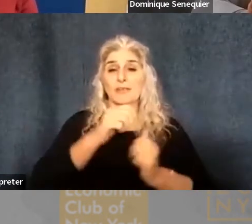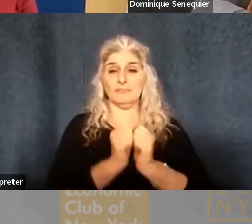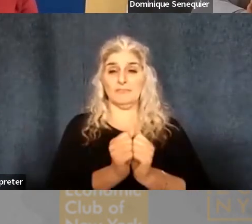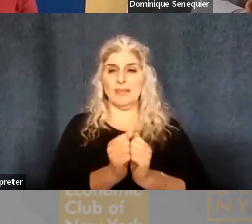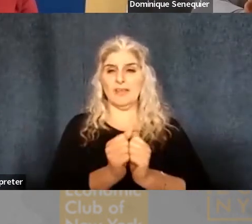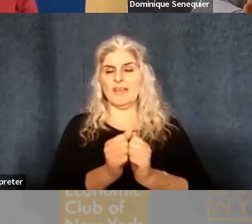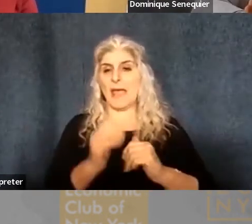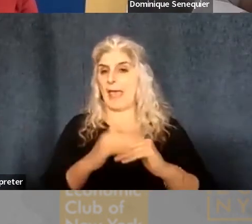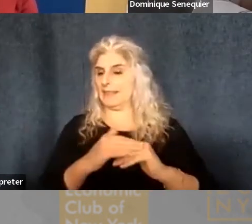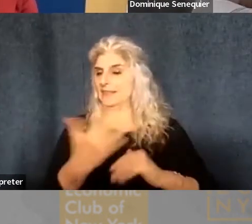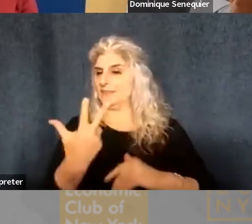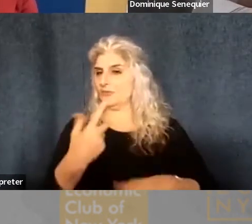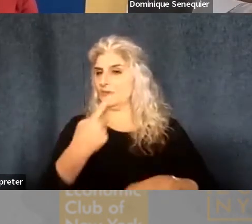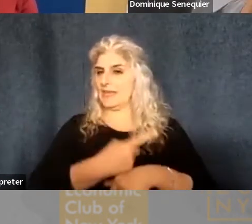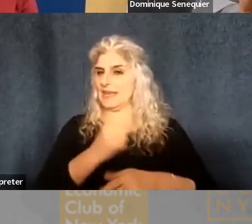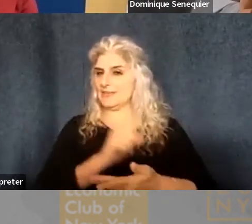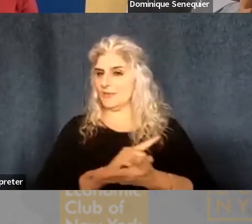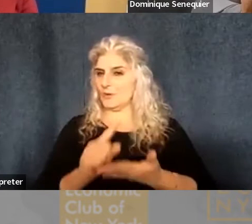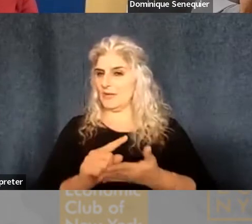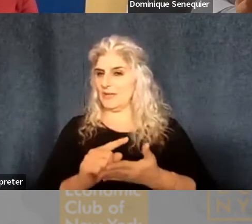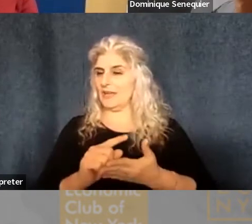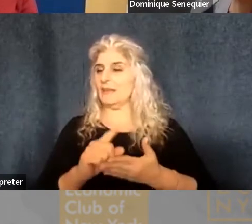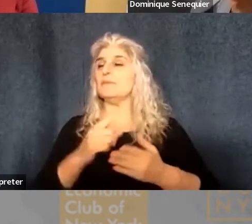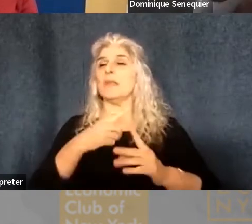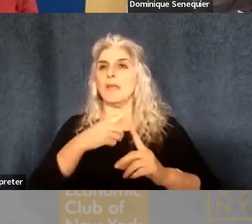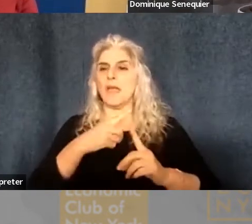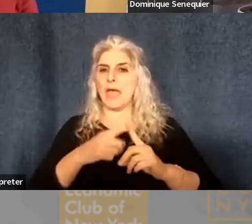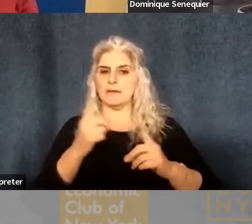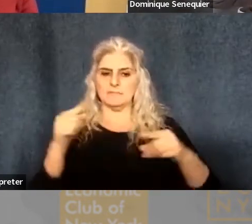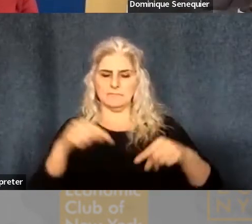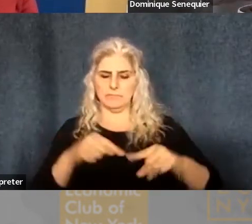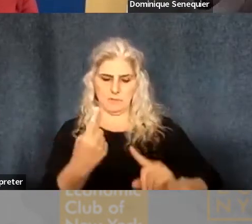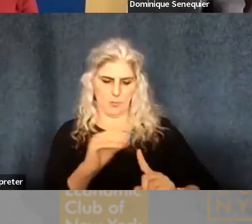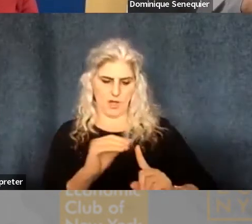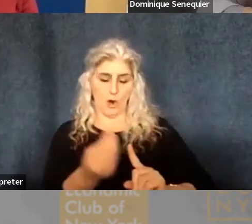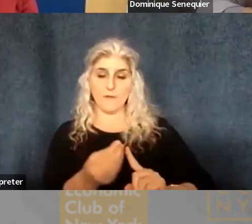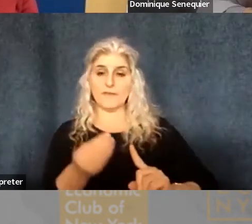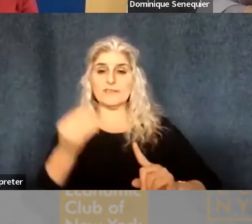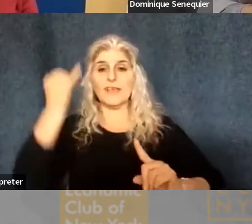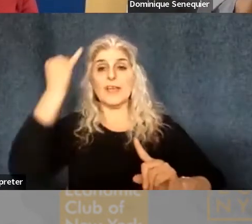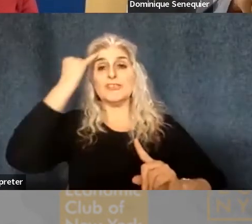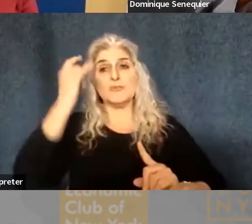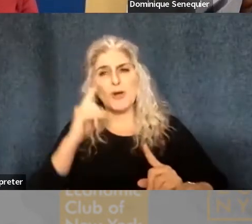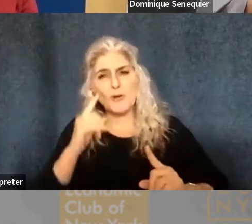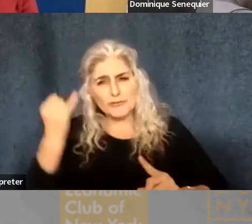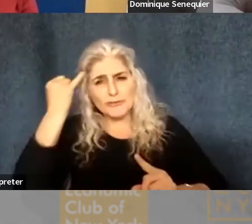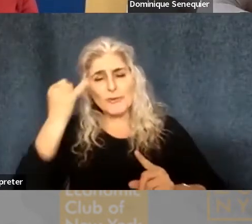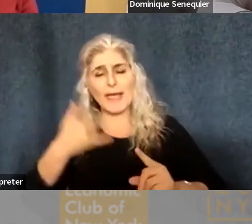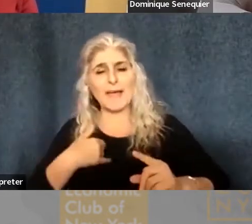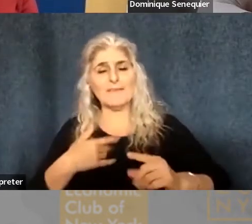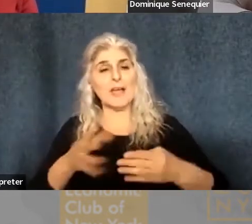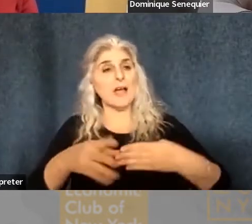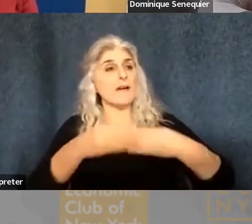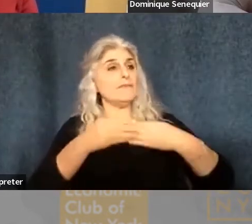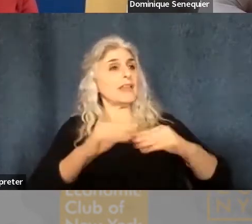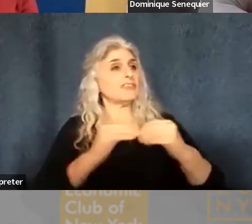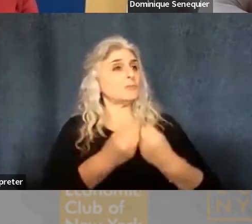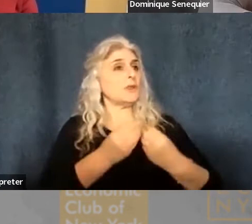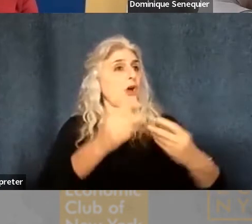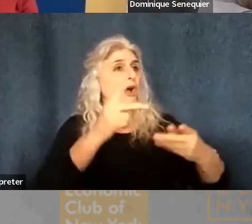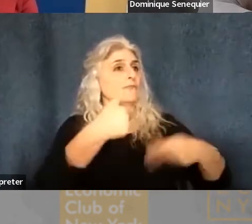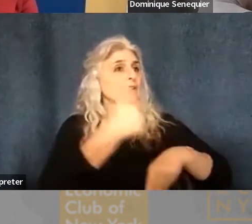will have one office, because flexible offices, if you combine home working and flexible